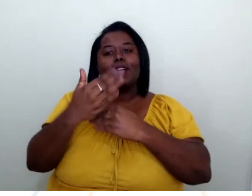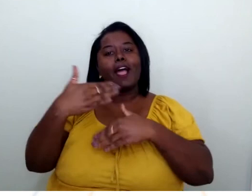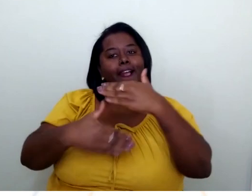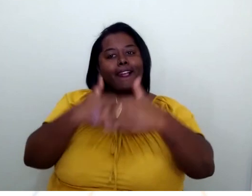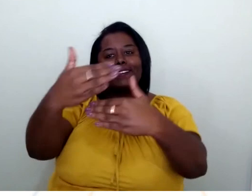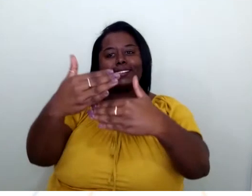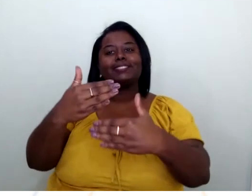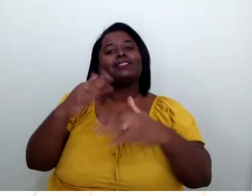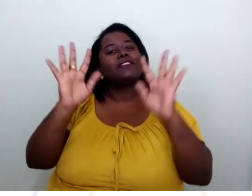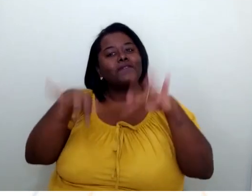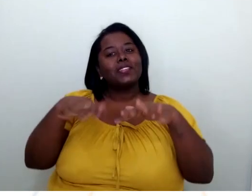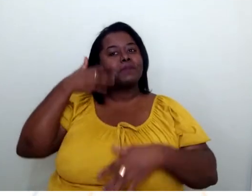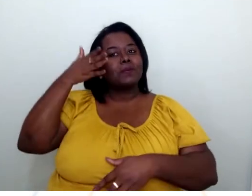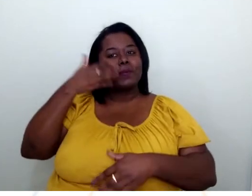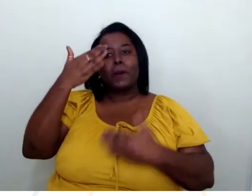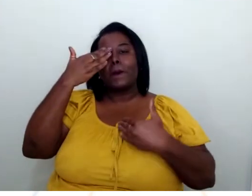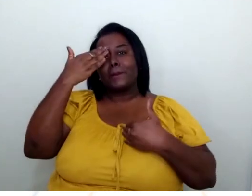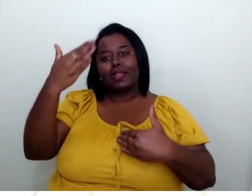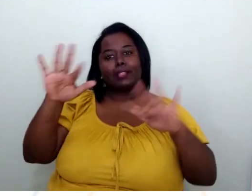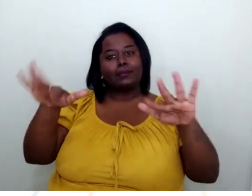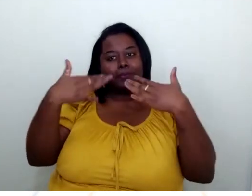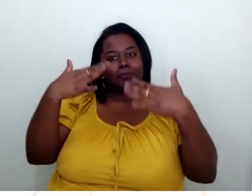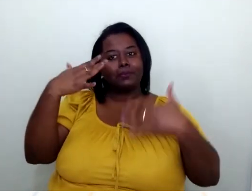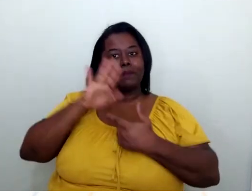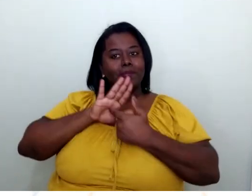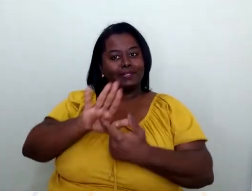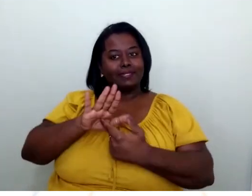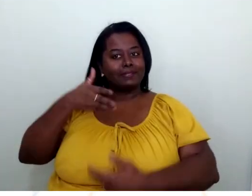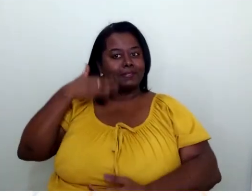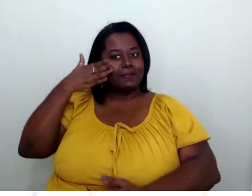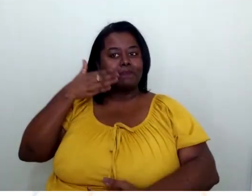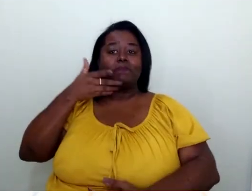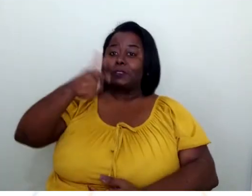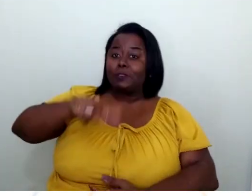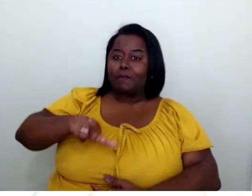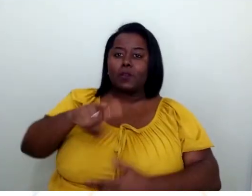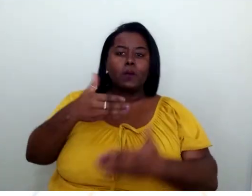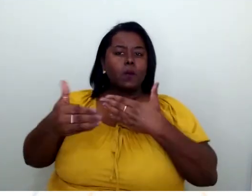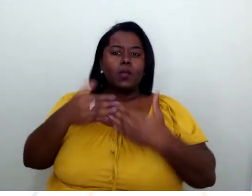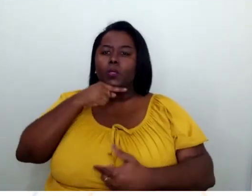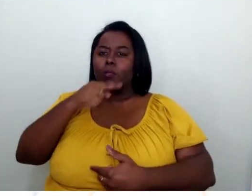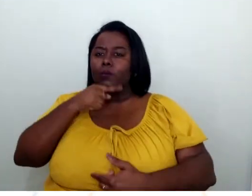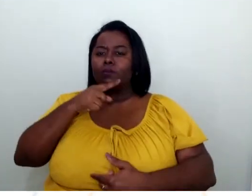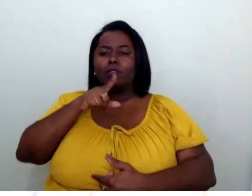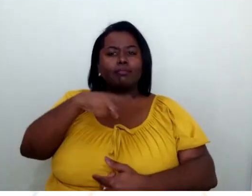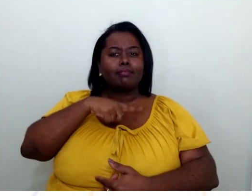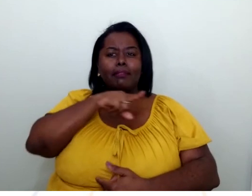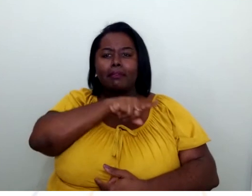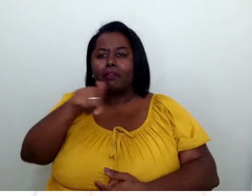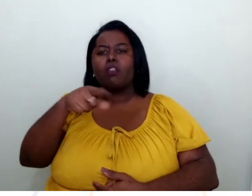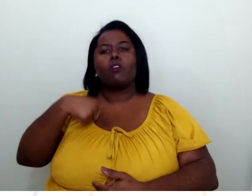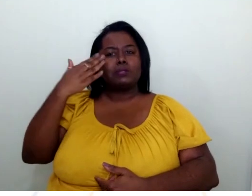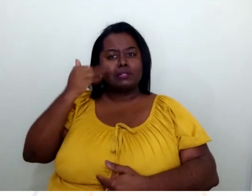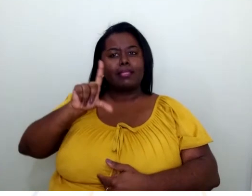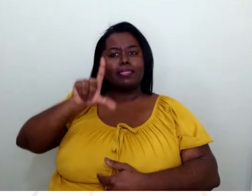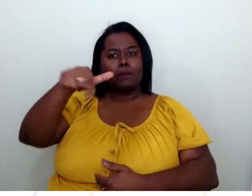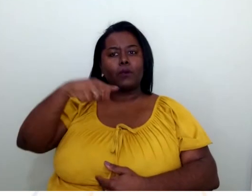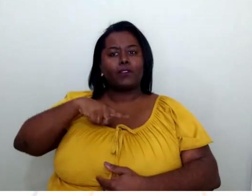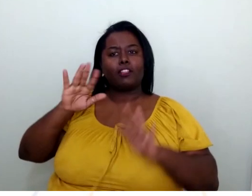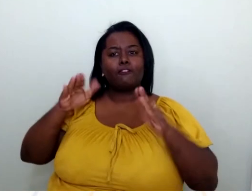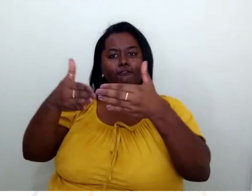different indigenous ways of learning in Brazil, it's no different. This is from the country of New Zealand, from